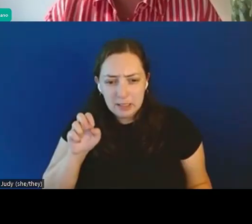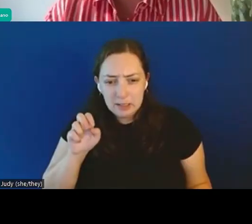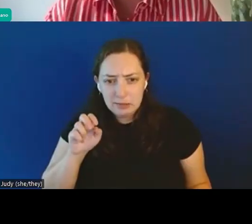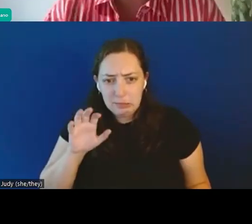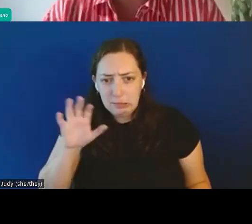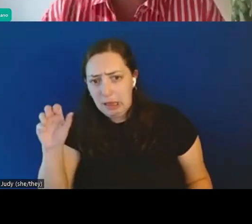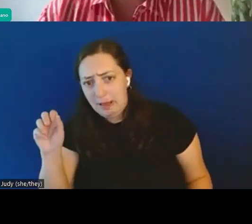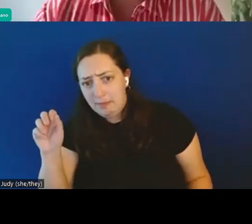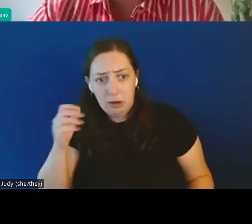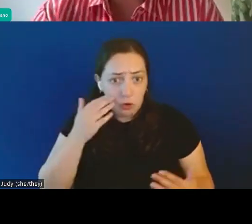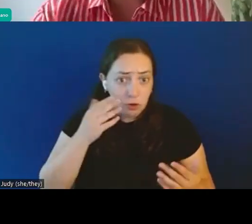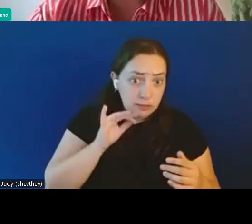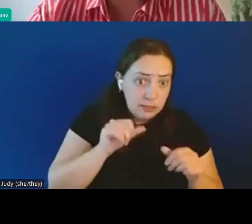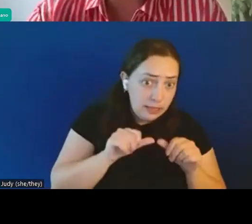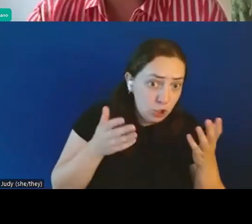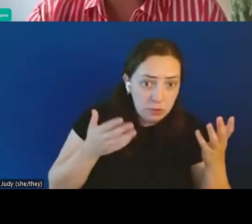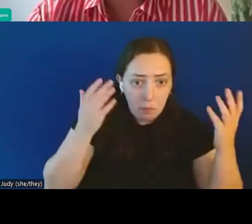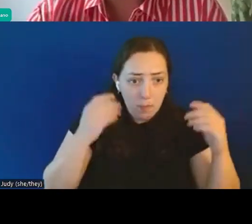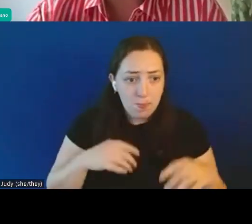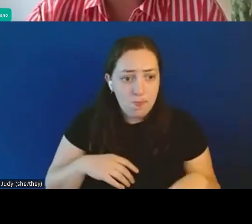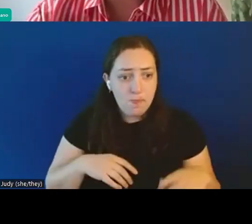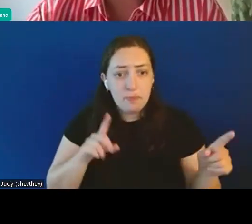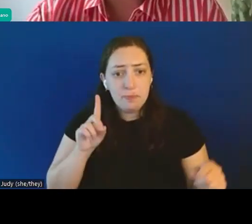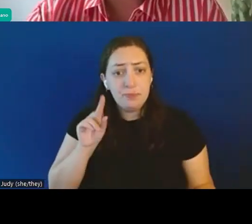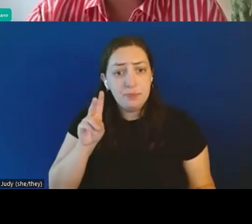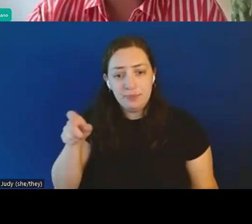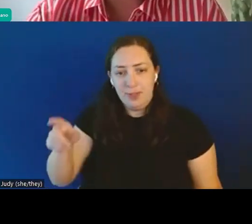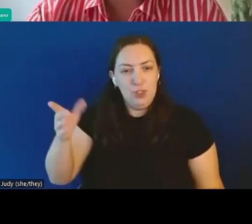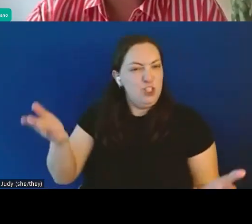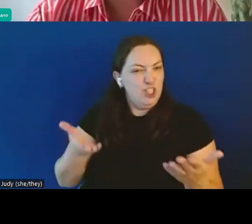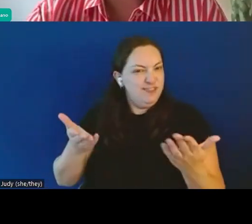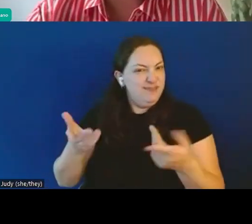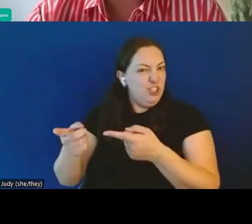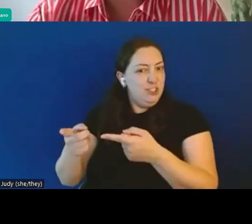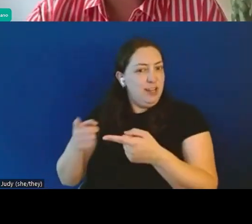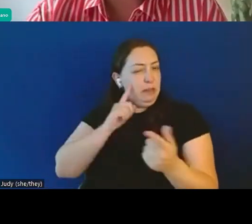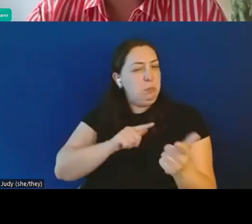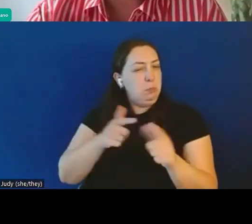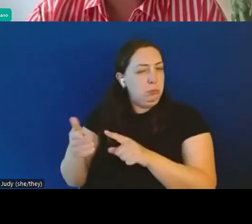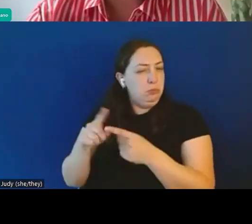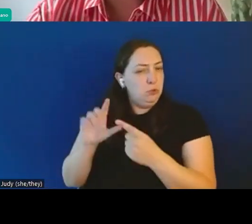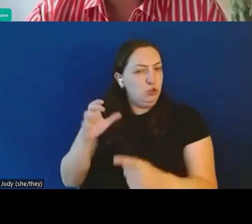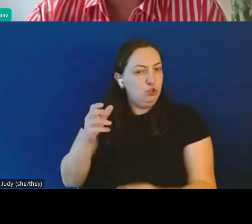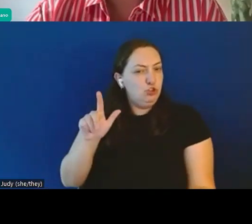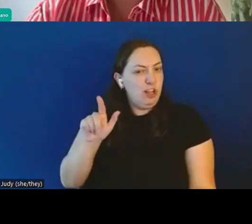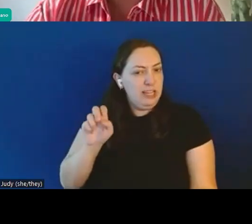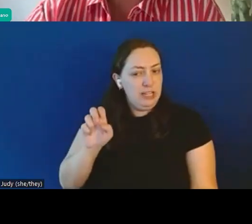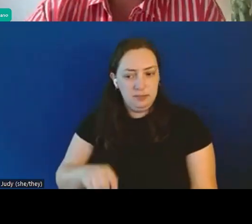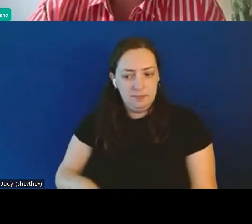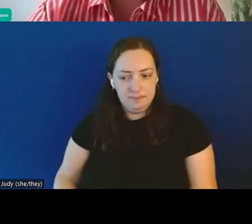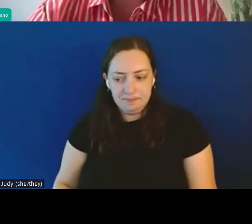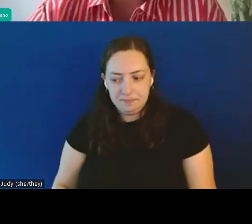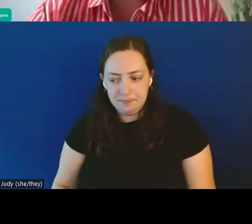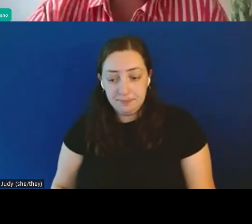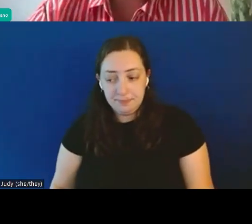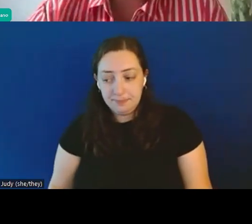have her jump in there as well. Yeah, no, I see Charlene is back, so actually I think she would be best positioned to start. I'll pass it to you.